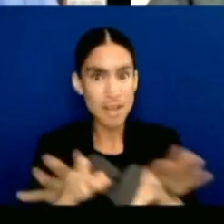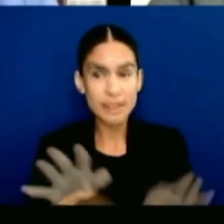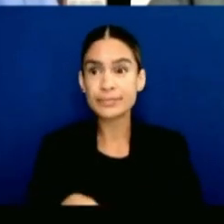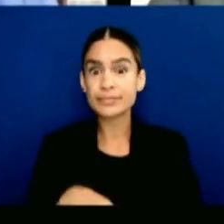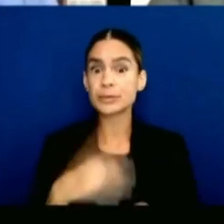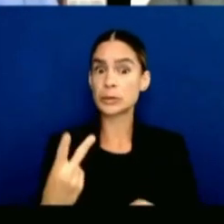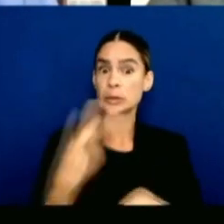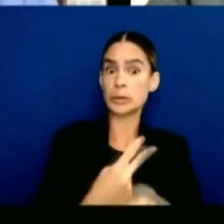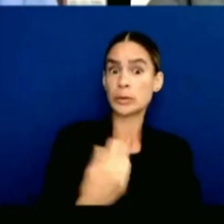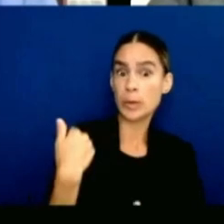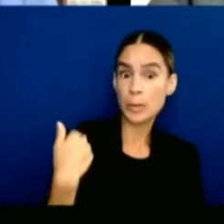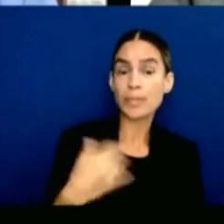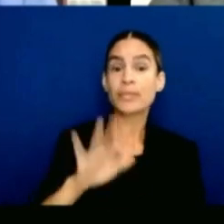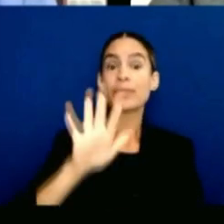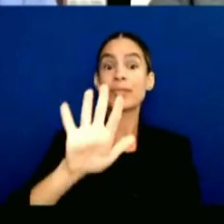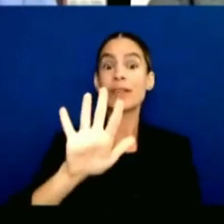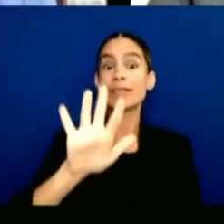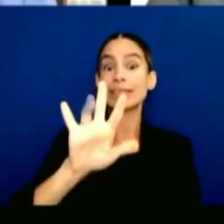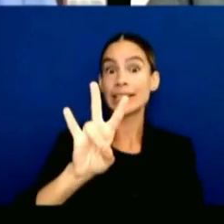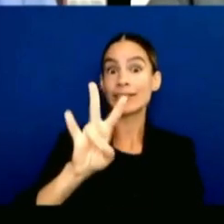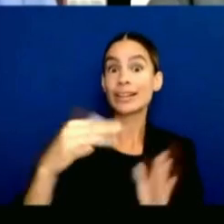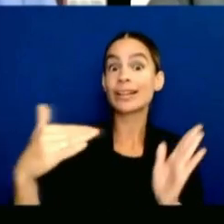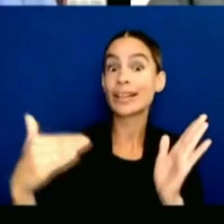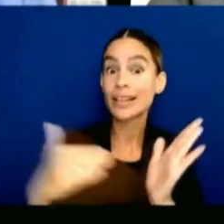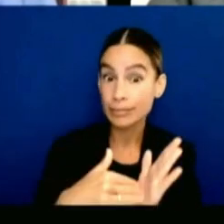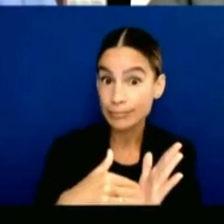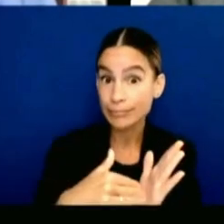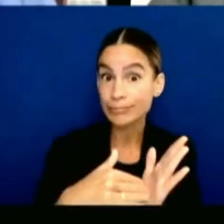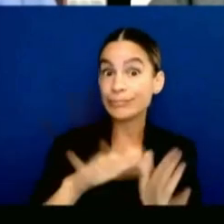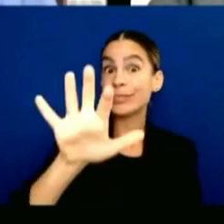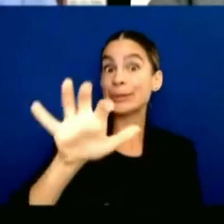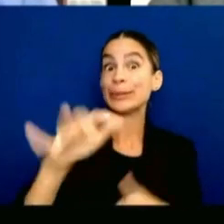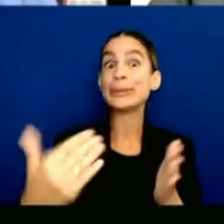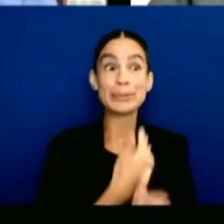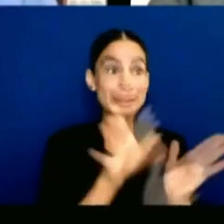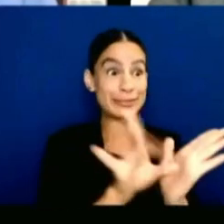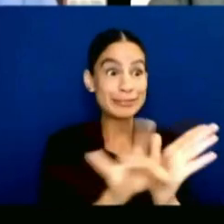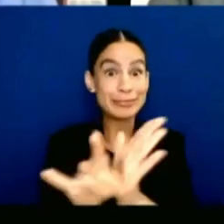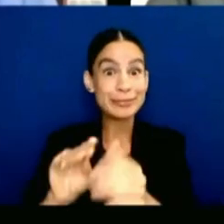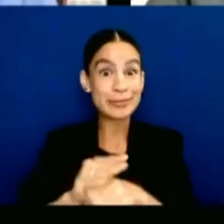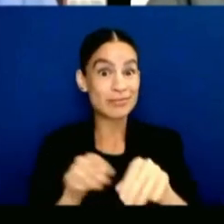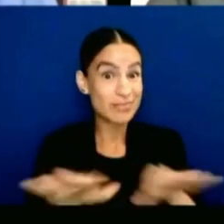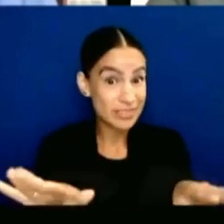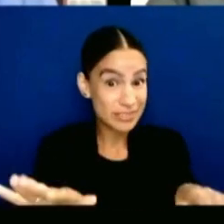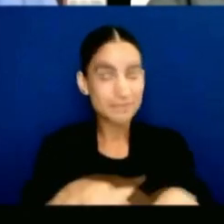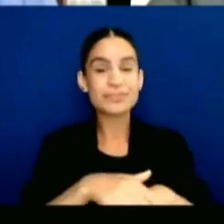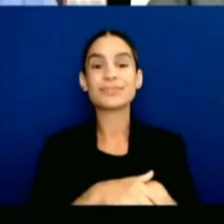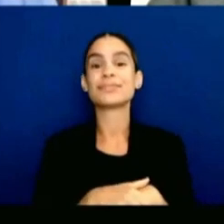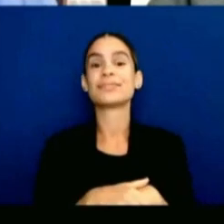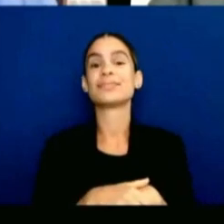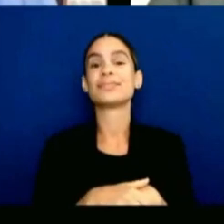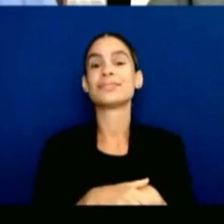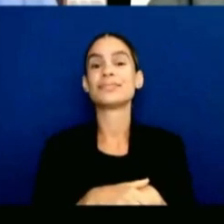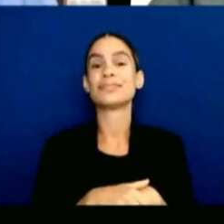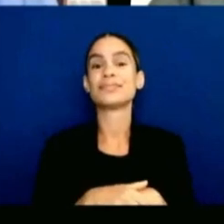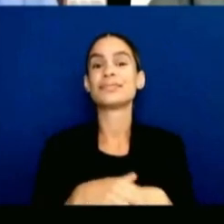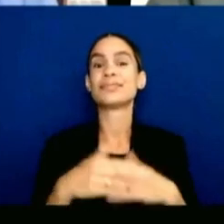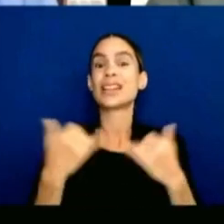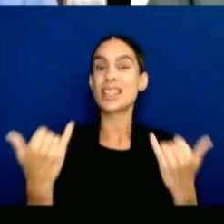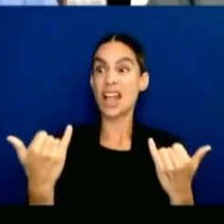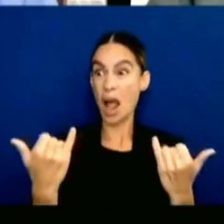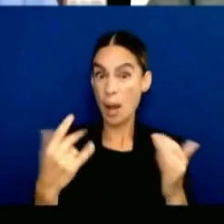So within a period of a week and a half, we've almost doubled the number of cases. So in answer to your first